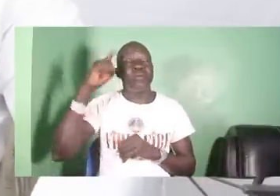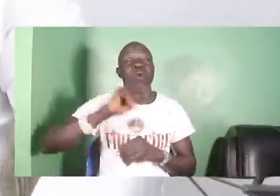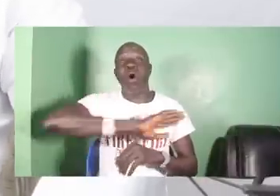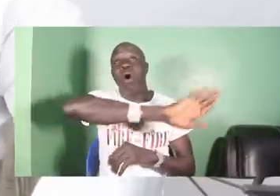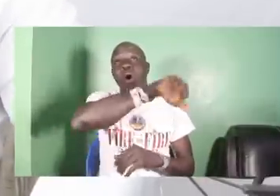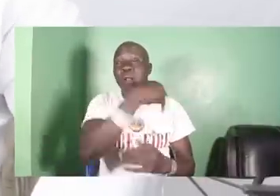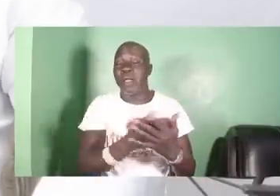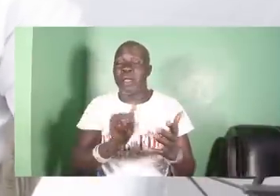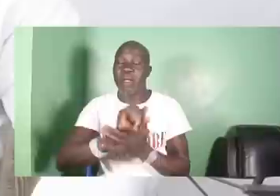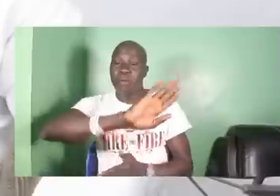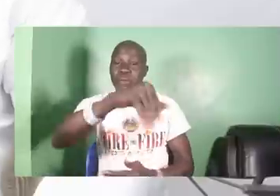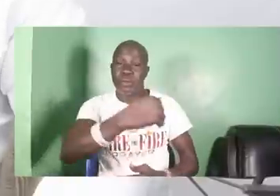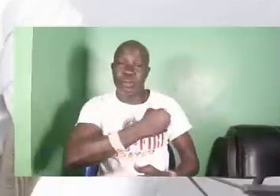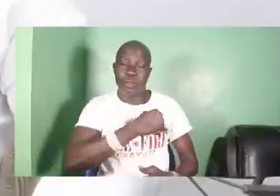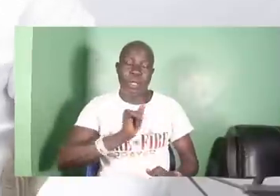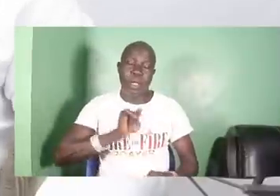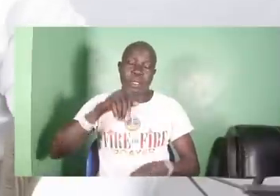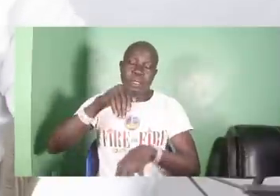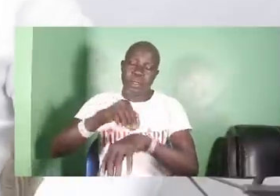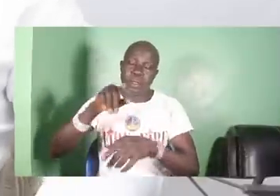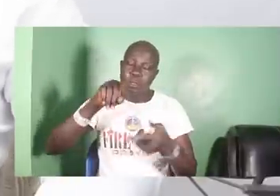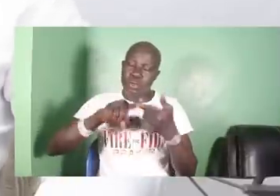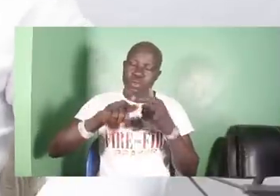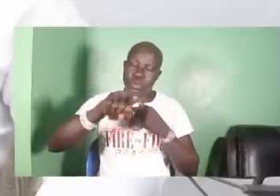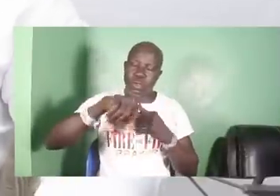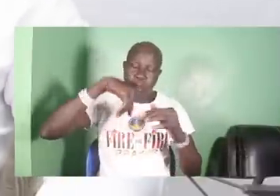for every soul I'll be sent to,